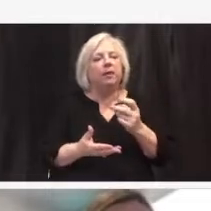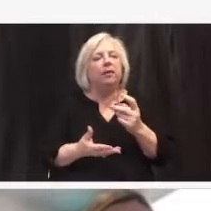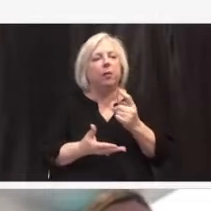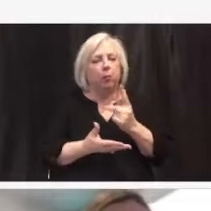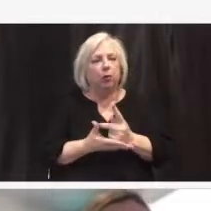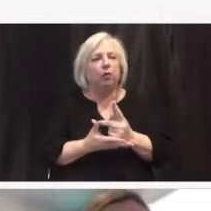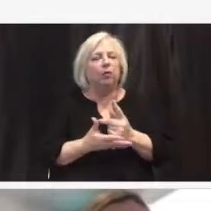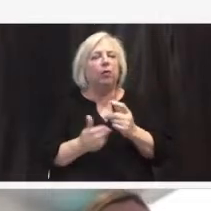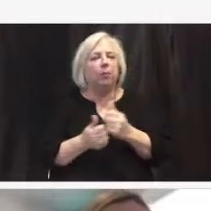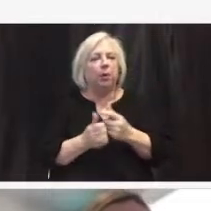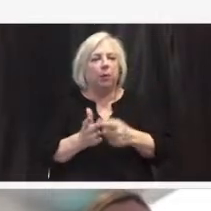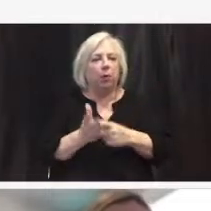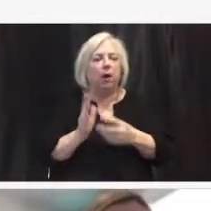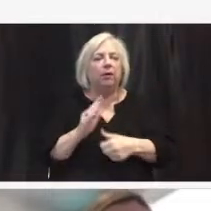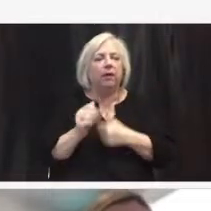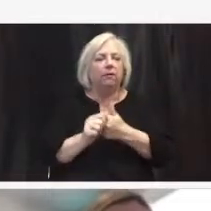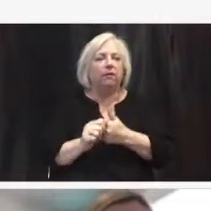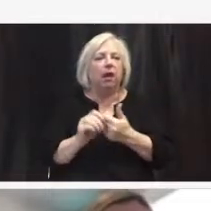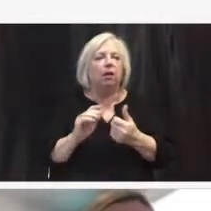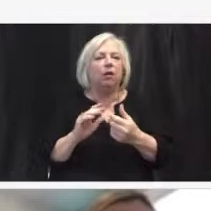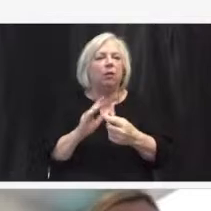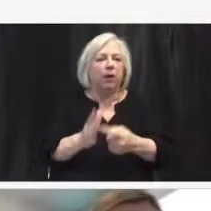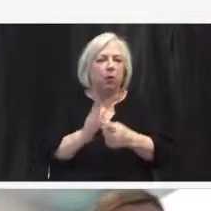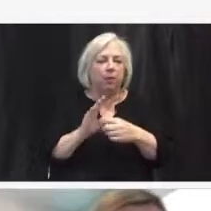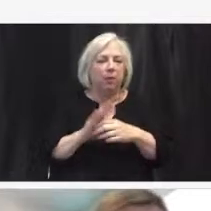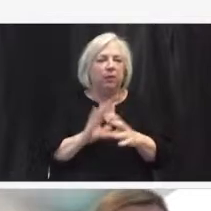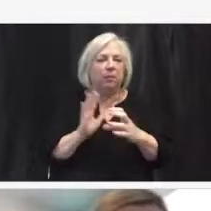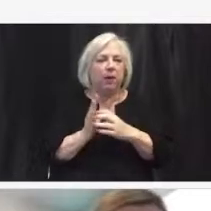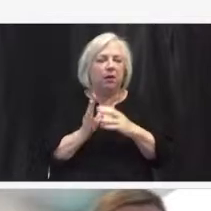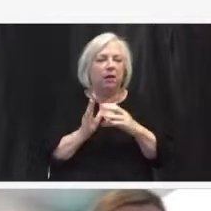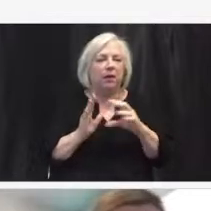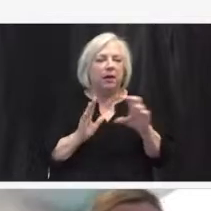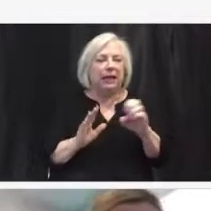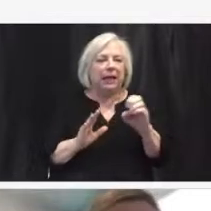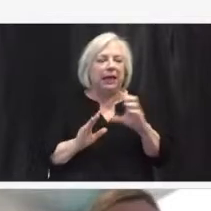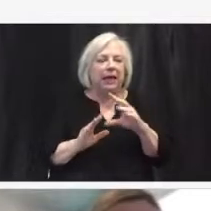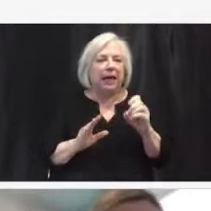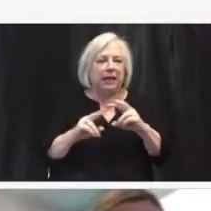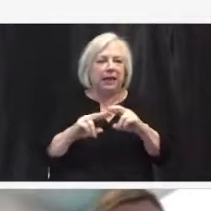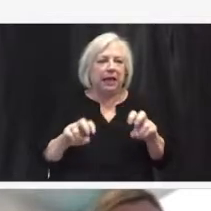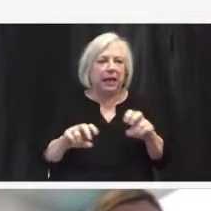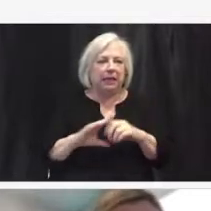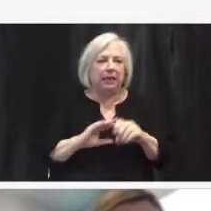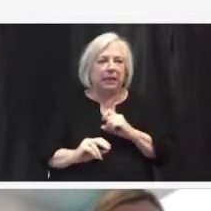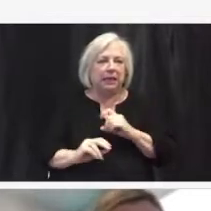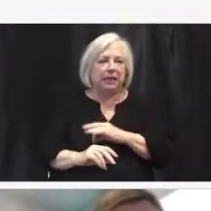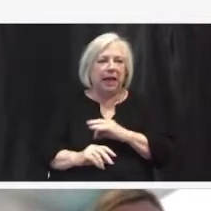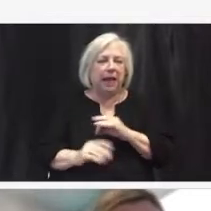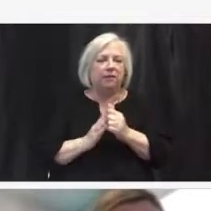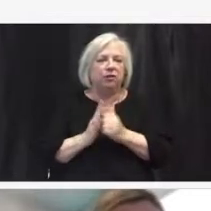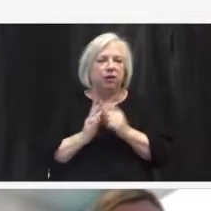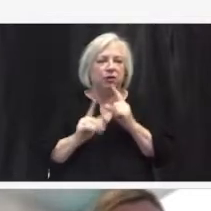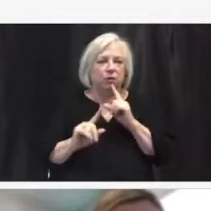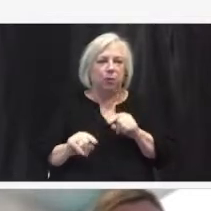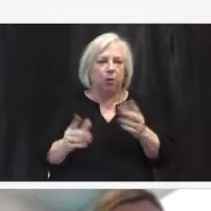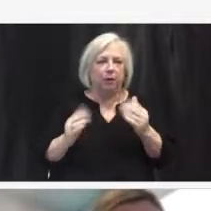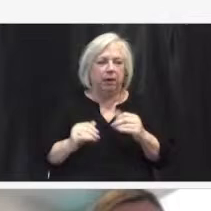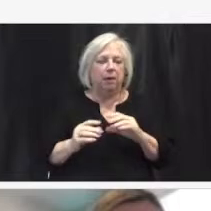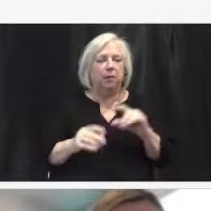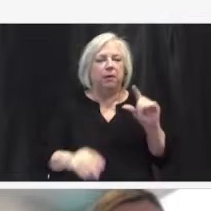comments and conditions noted in paragraph E and the staff analysis of the agenda staff report. Item 5,